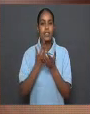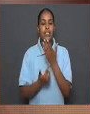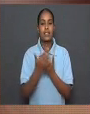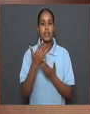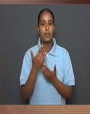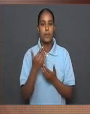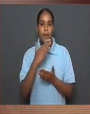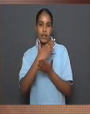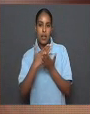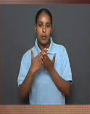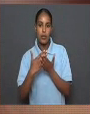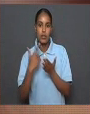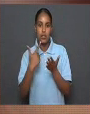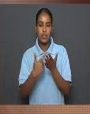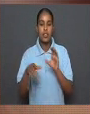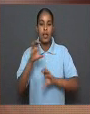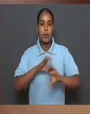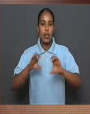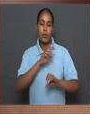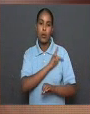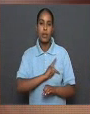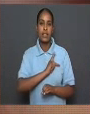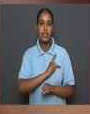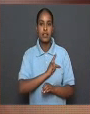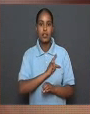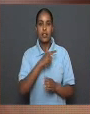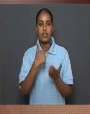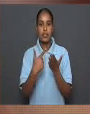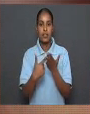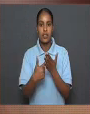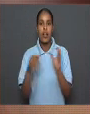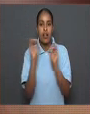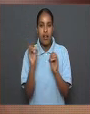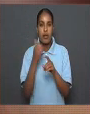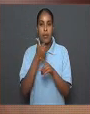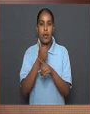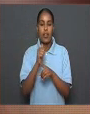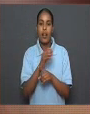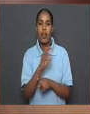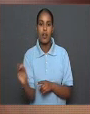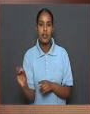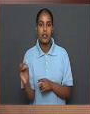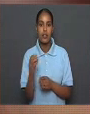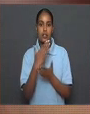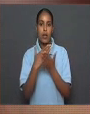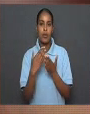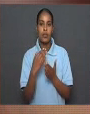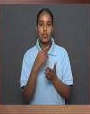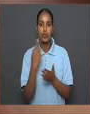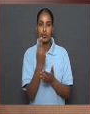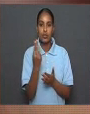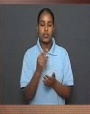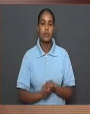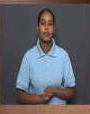discuss some of the chemical properties of this non-metal and some of its